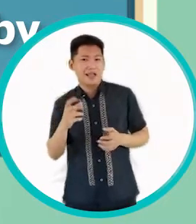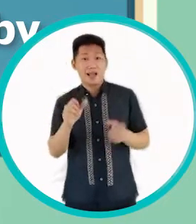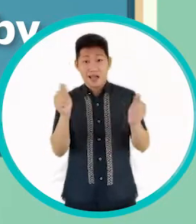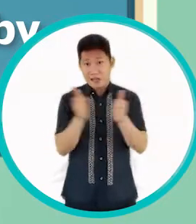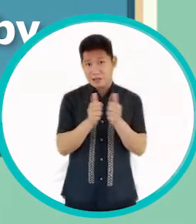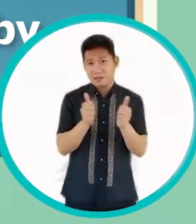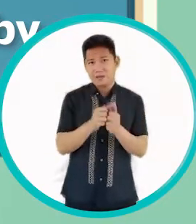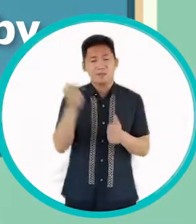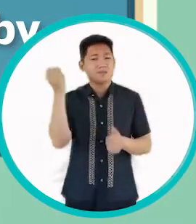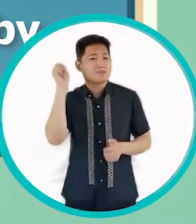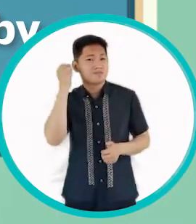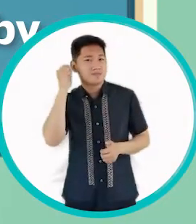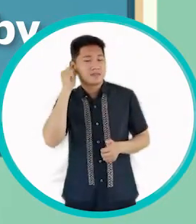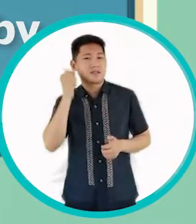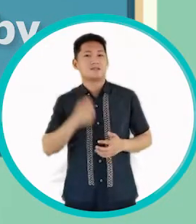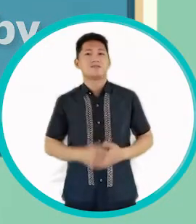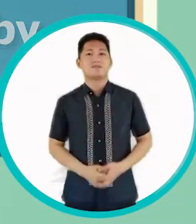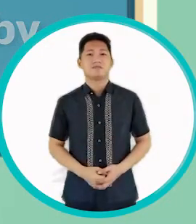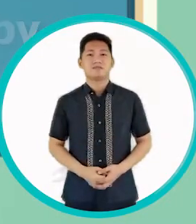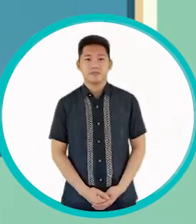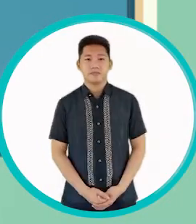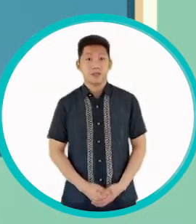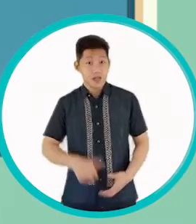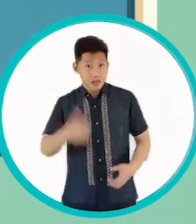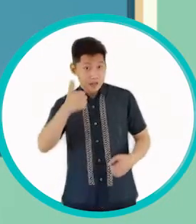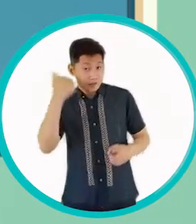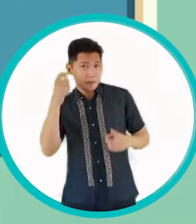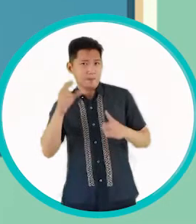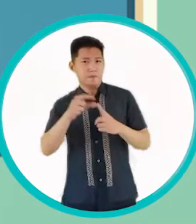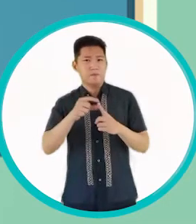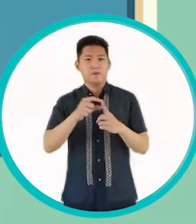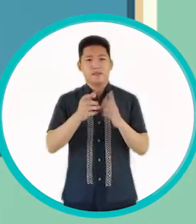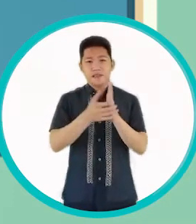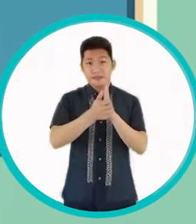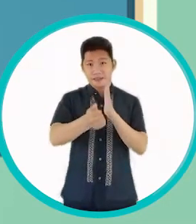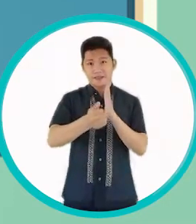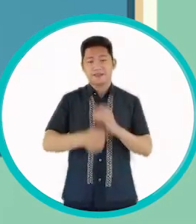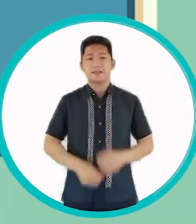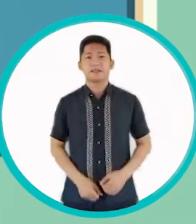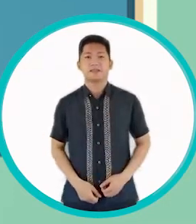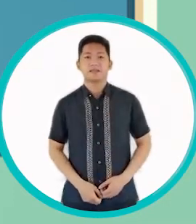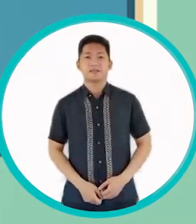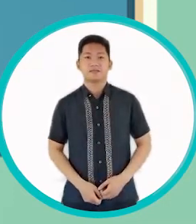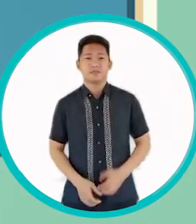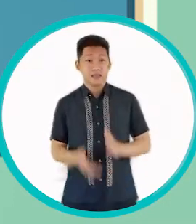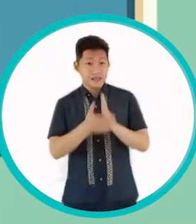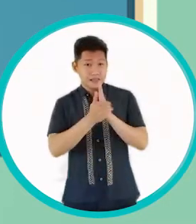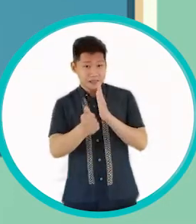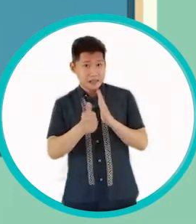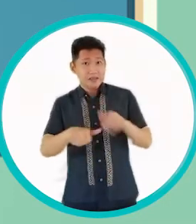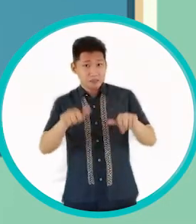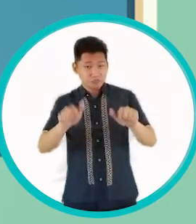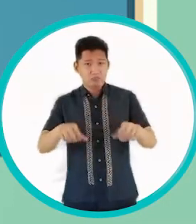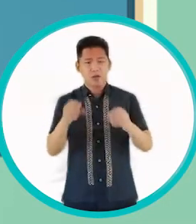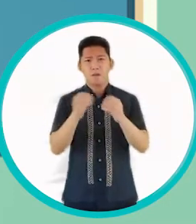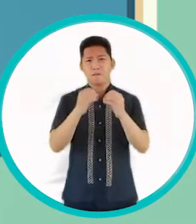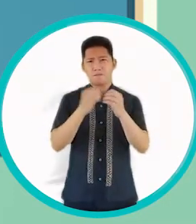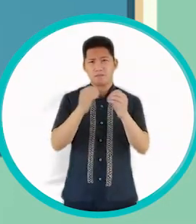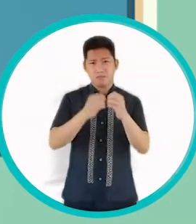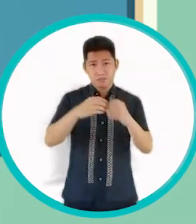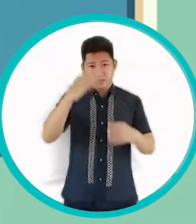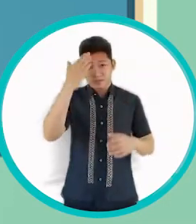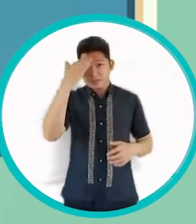normally accompanied by sounds. Another term is skills. Skills is the